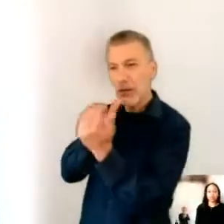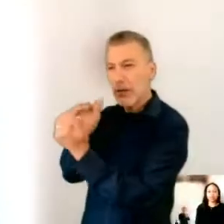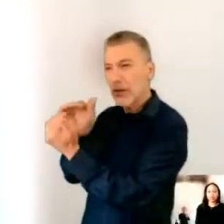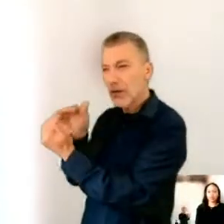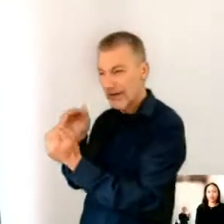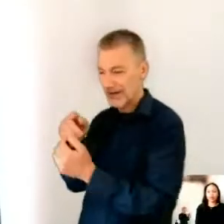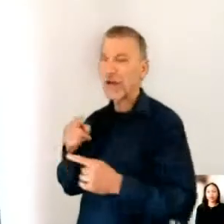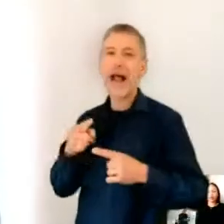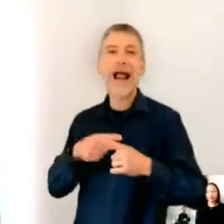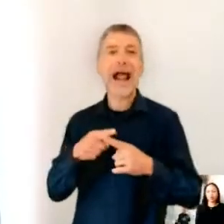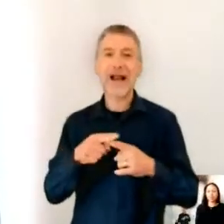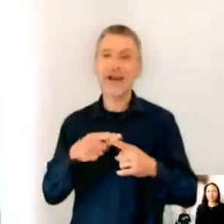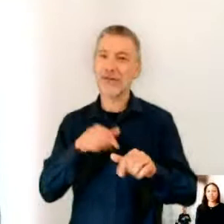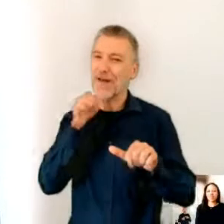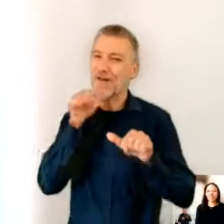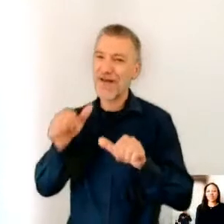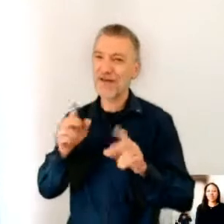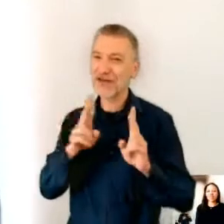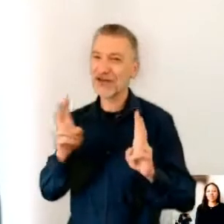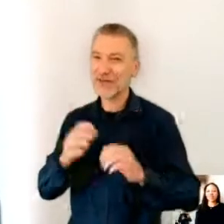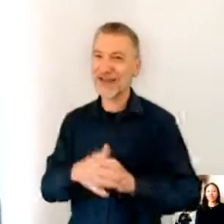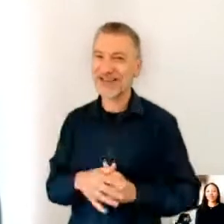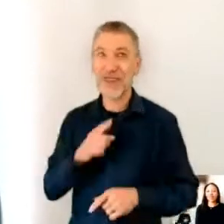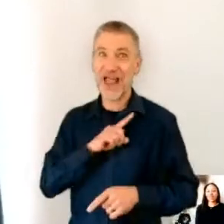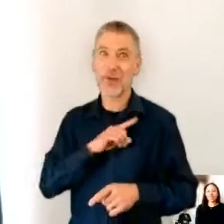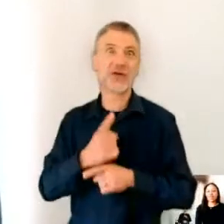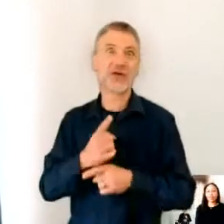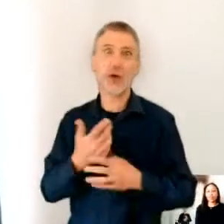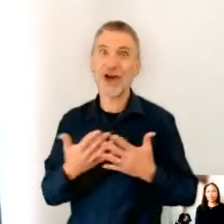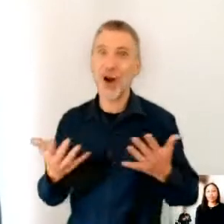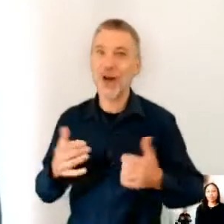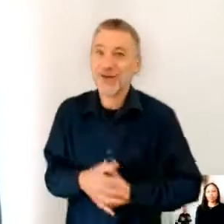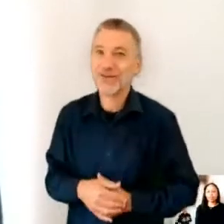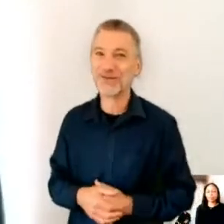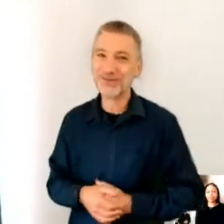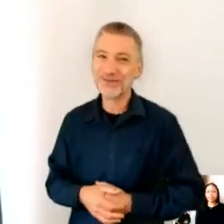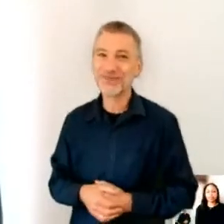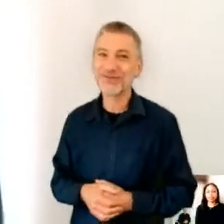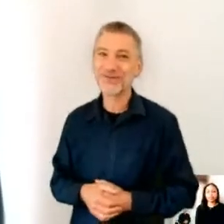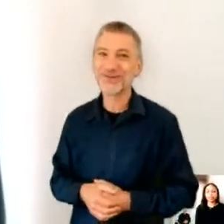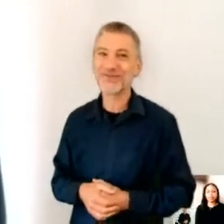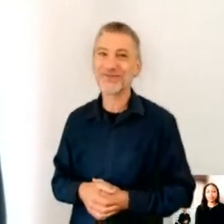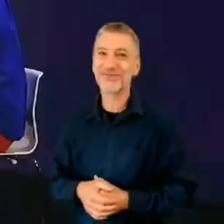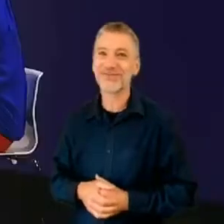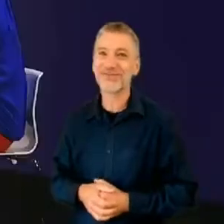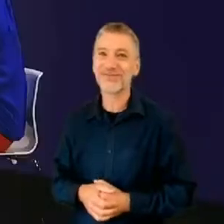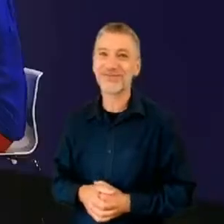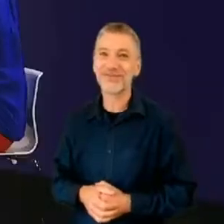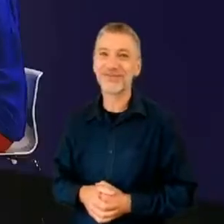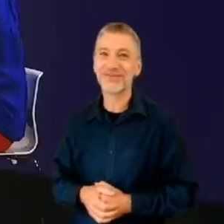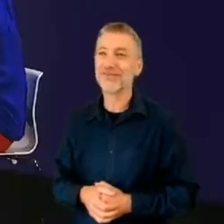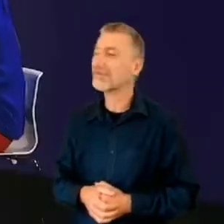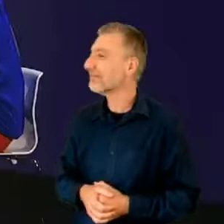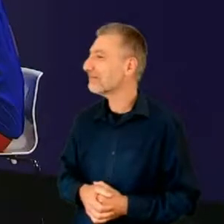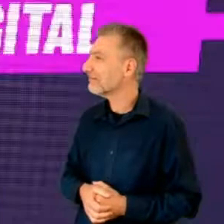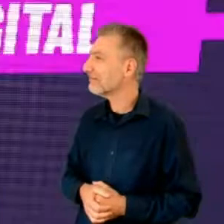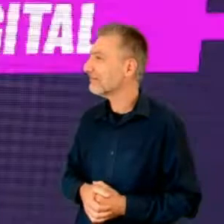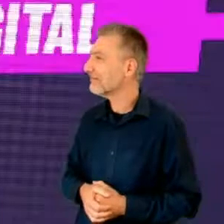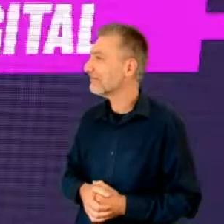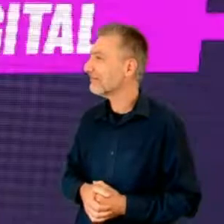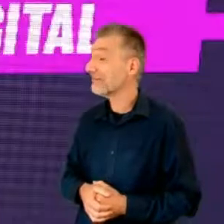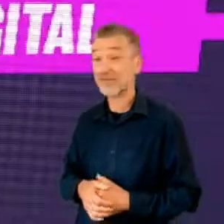favourite subjects, which is why I'm probably talking about that more than anything else. But yeah, that'd be my like top 3 skills. Brilliant stuff. I hope that answered your